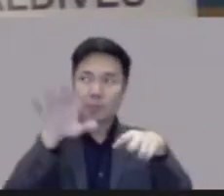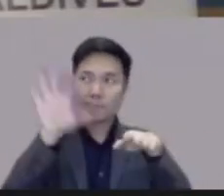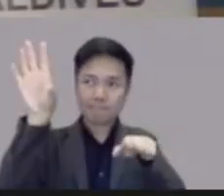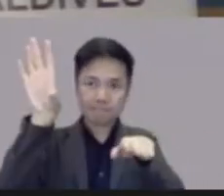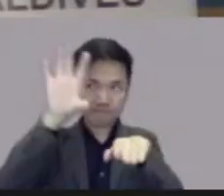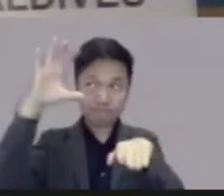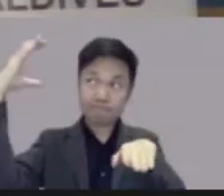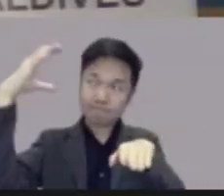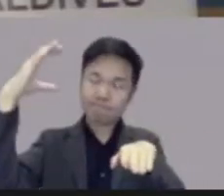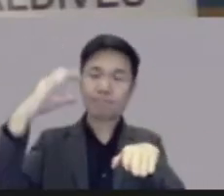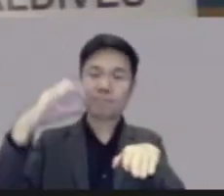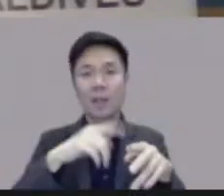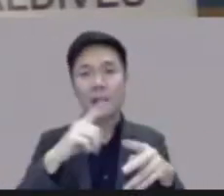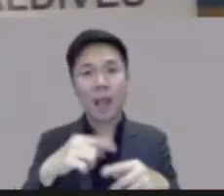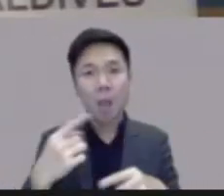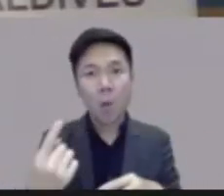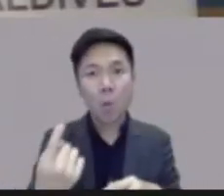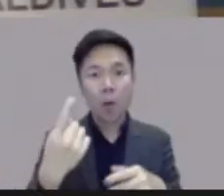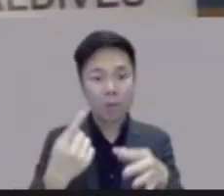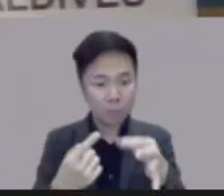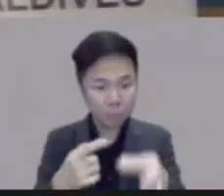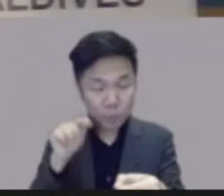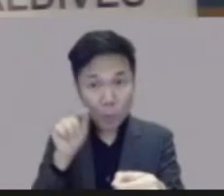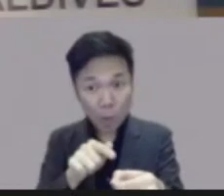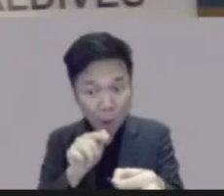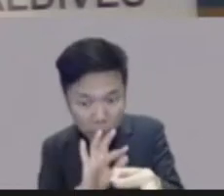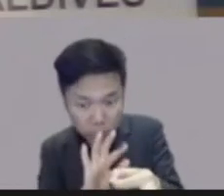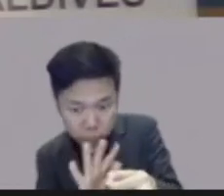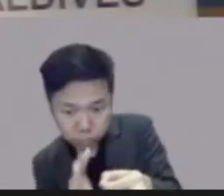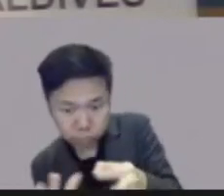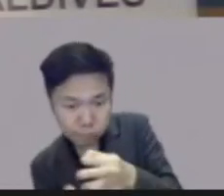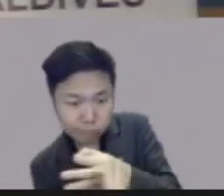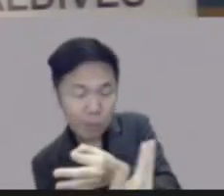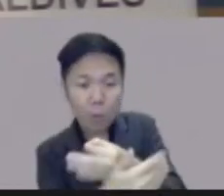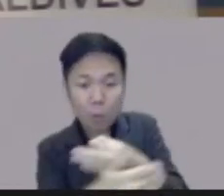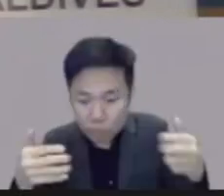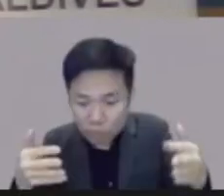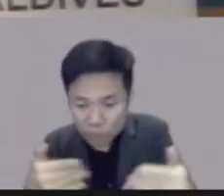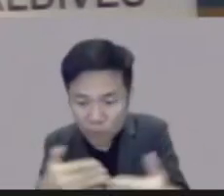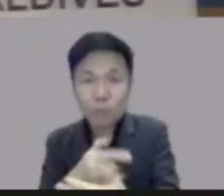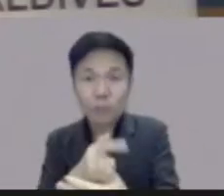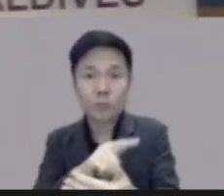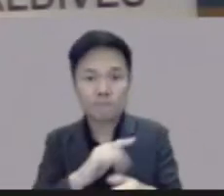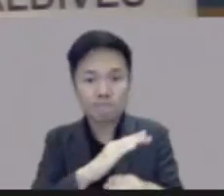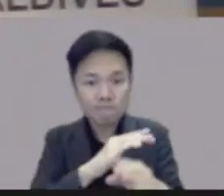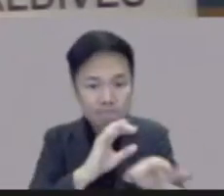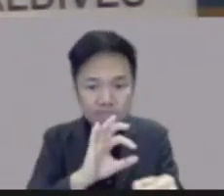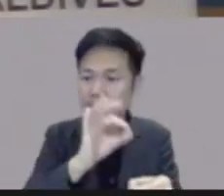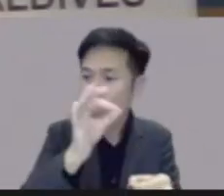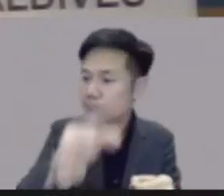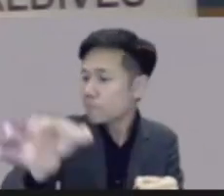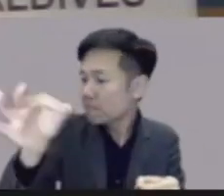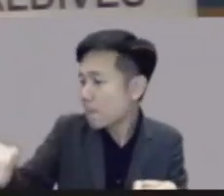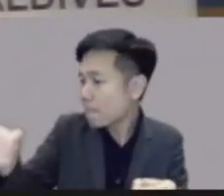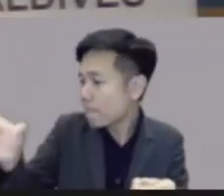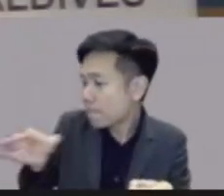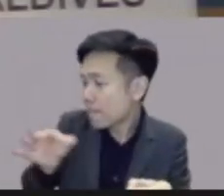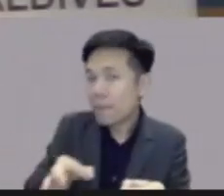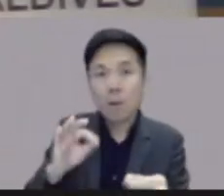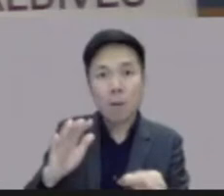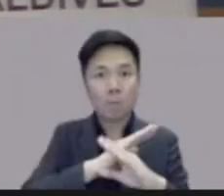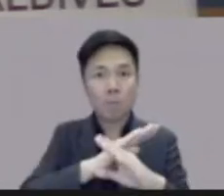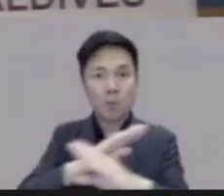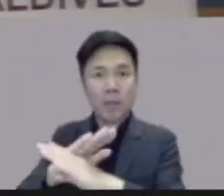the one Island one Reef one Wetland from each at all conservation policy and our continuing our works in to legally protect more areas